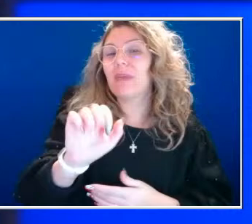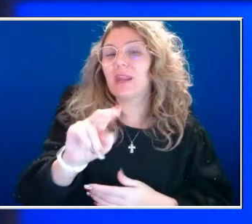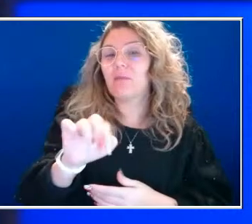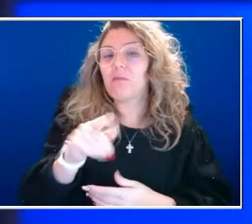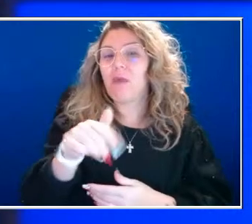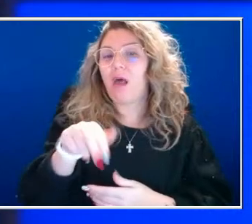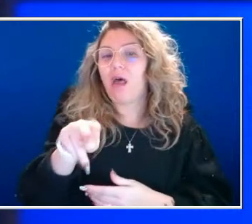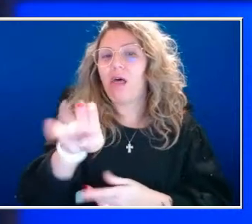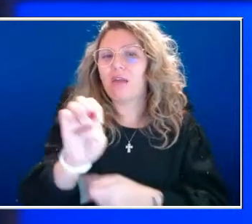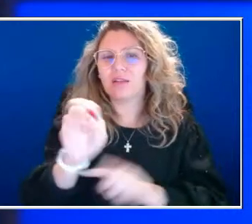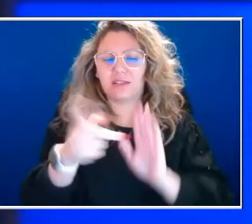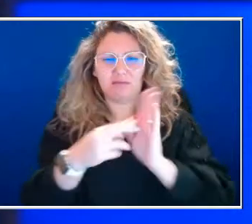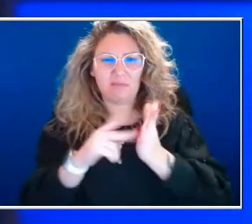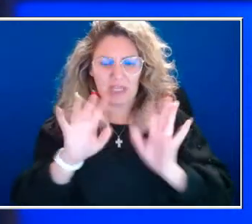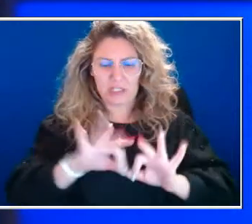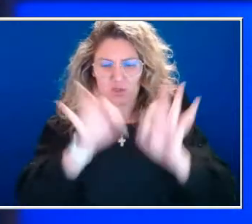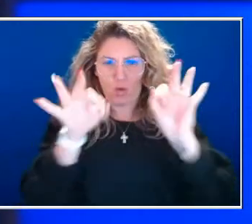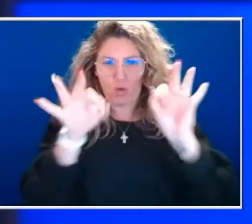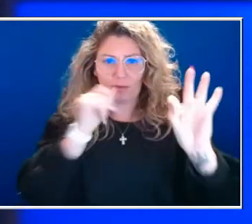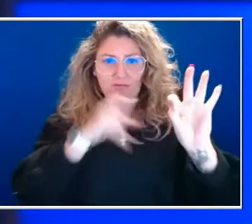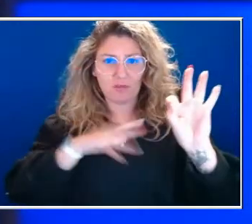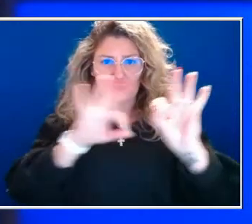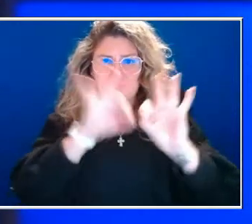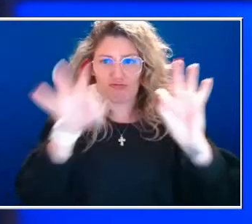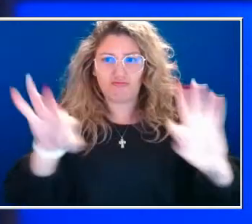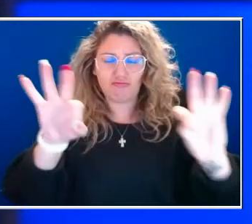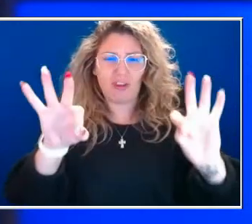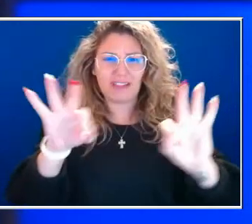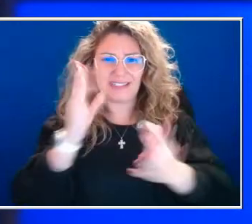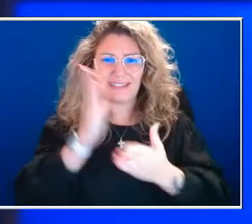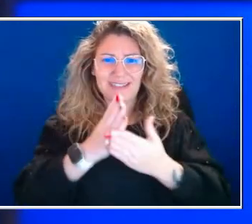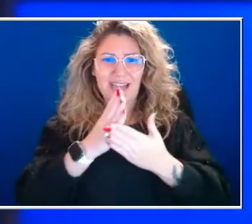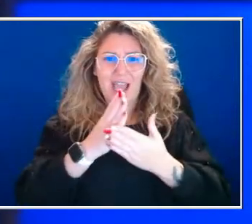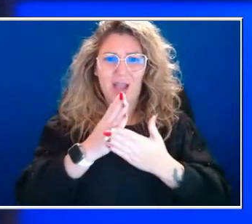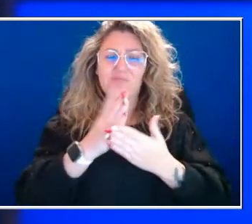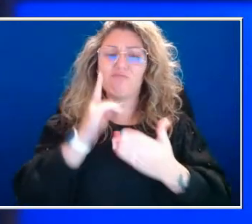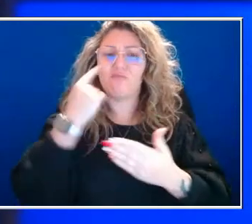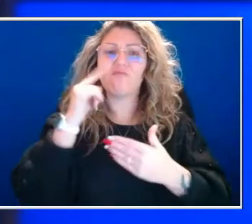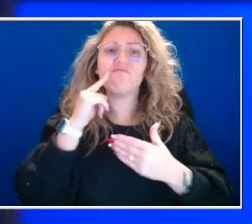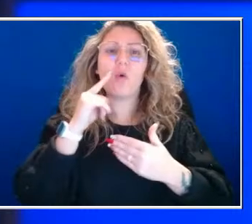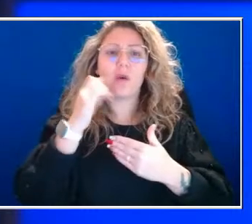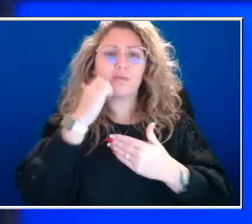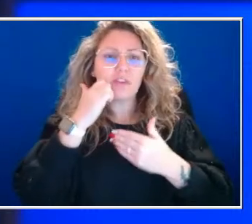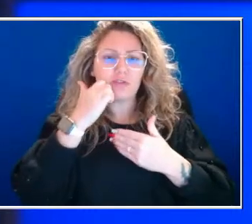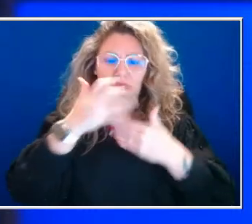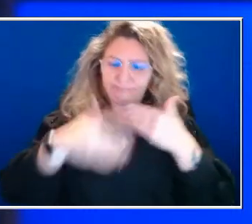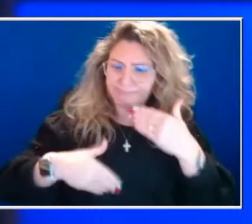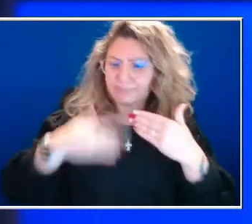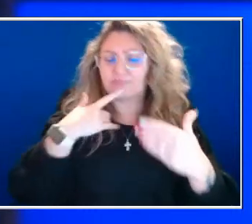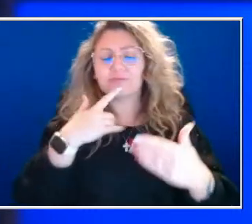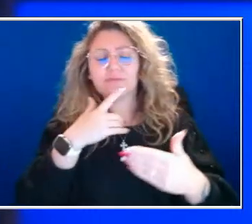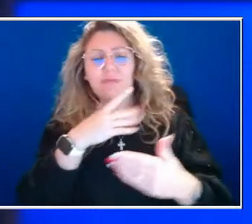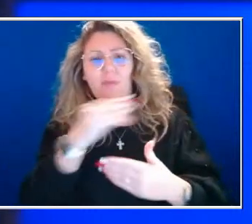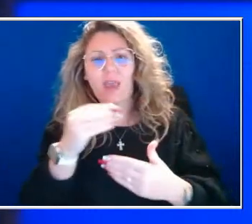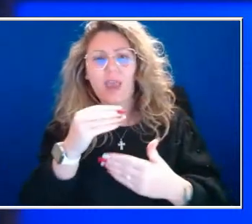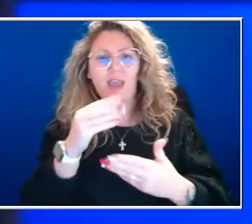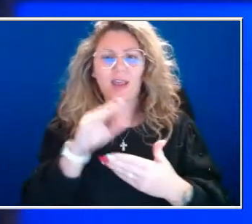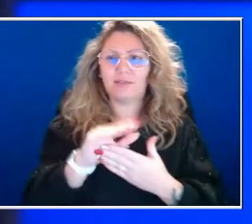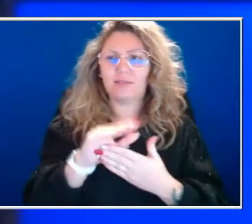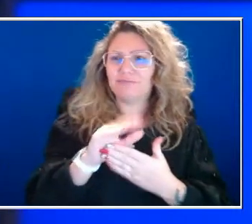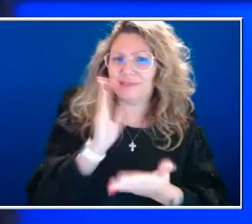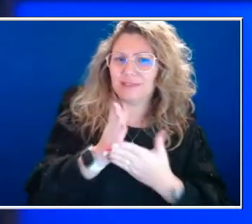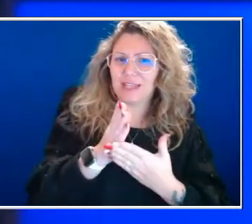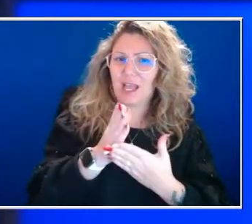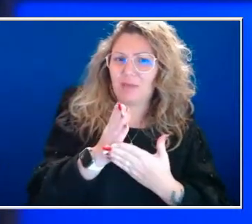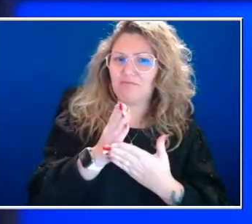ovaries stop producing hormones and menstruation stops. For most women, it happens in their 50s, but for that 5% who